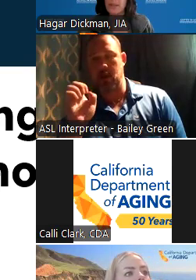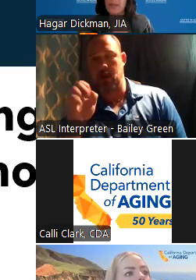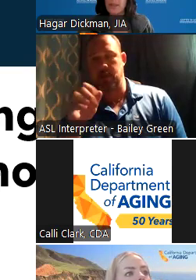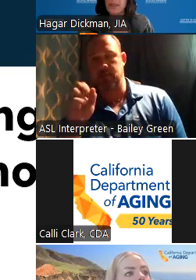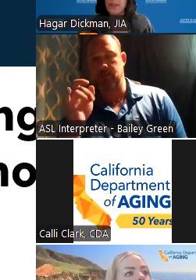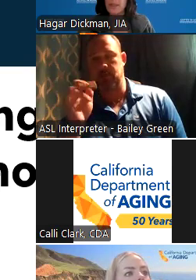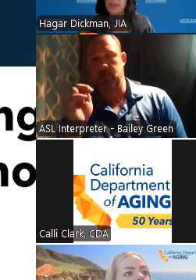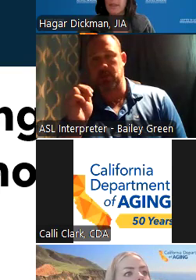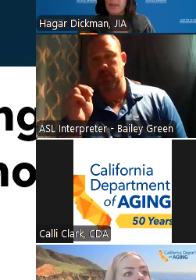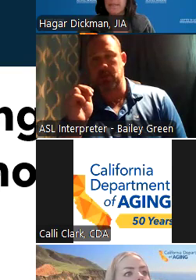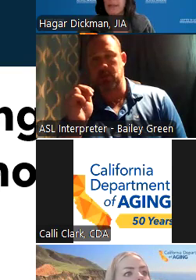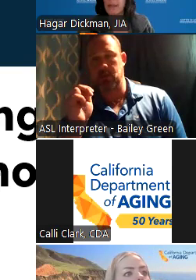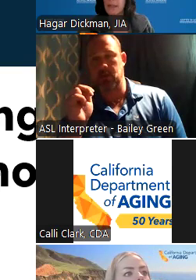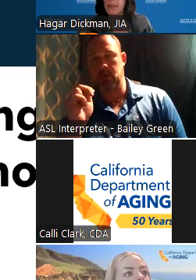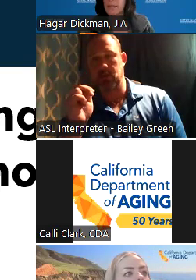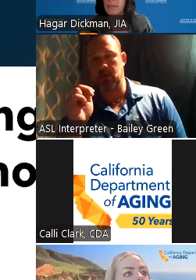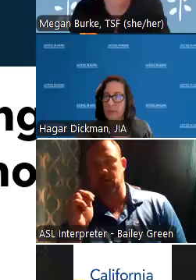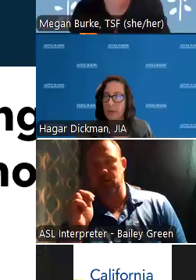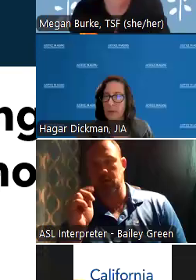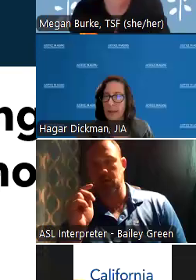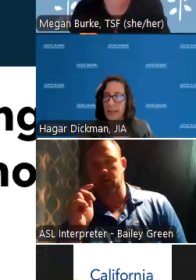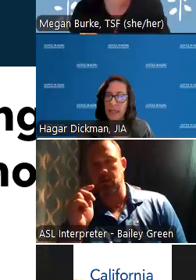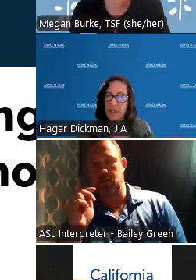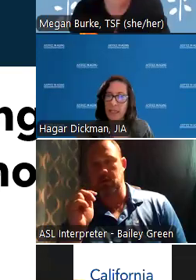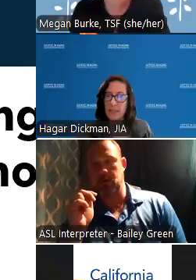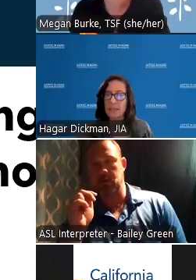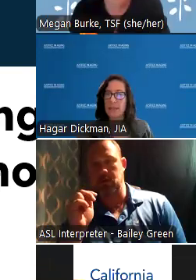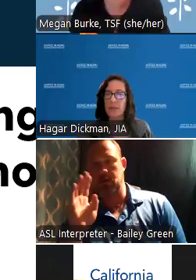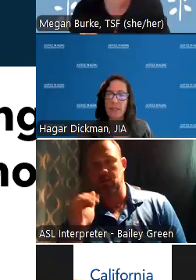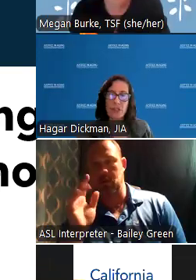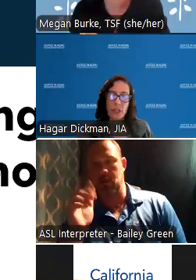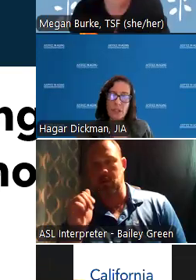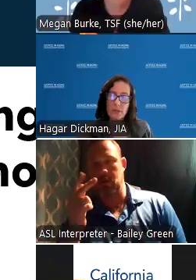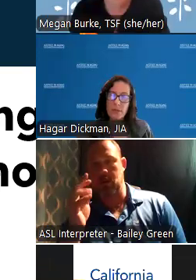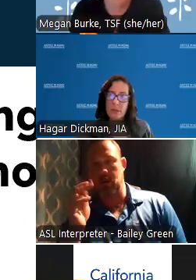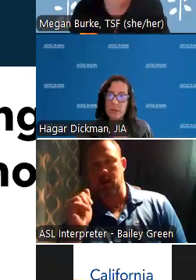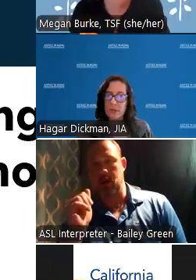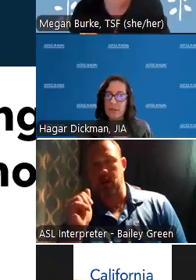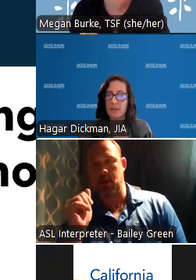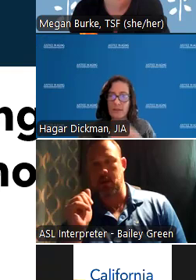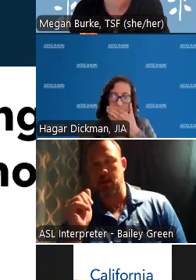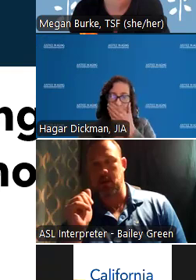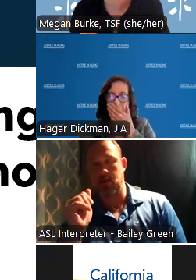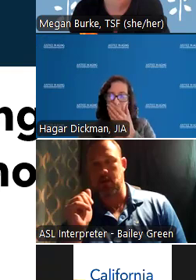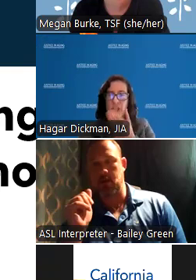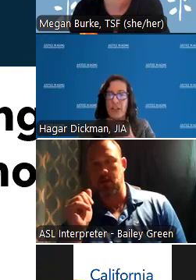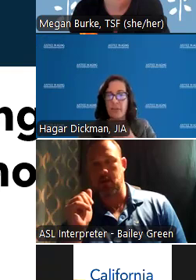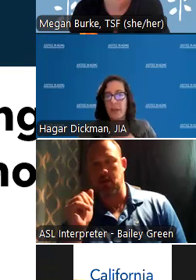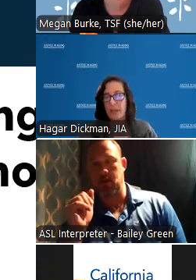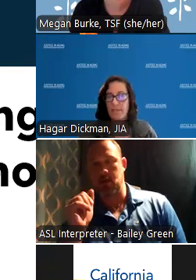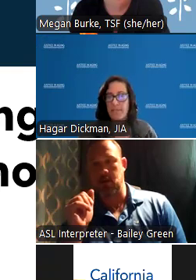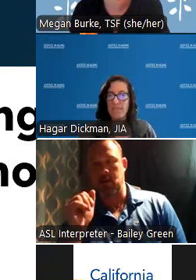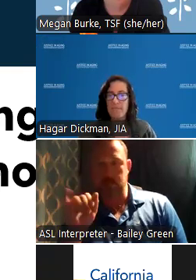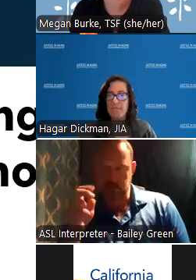Epstein, I think is Barbara Hanna, Corinne Jones,